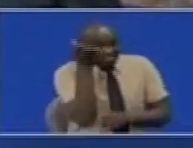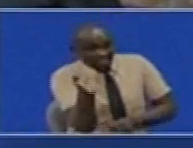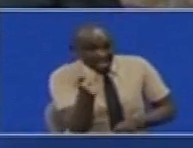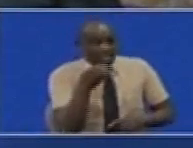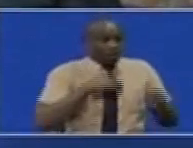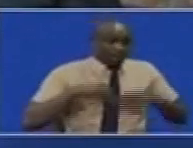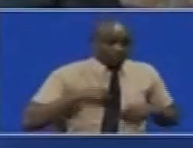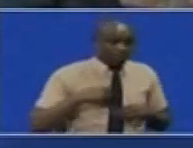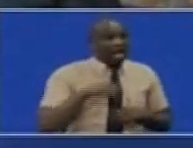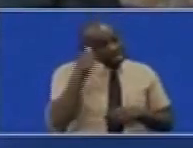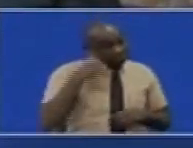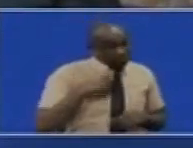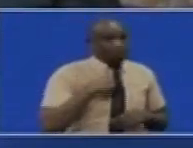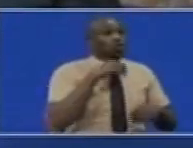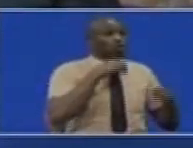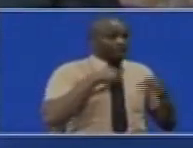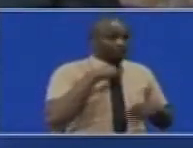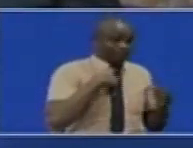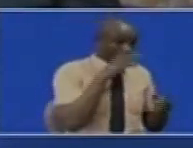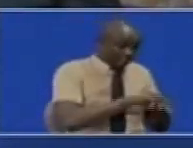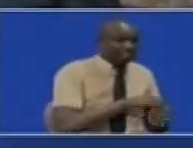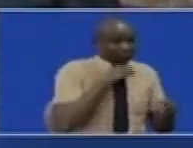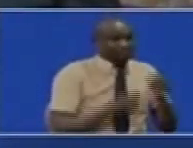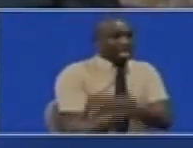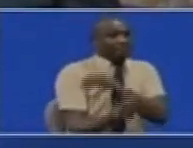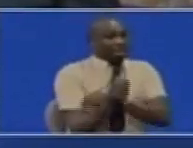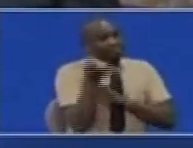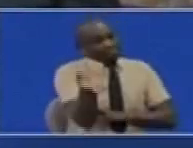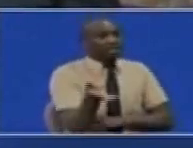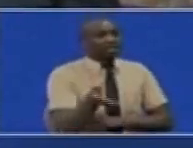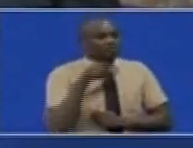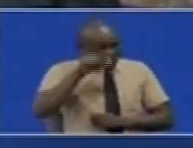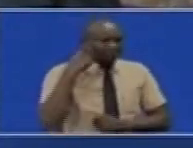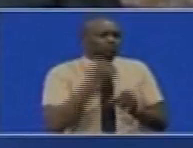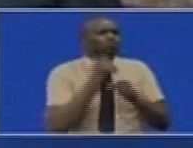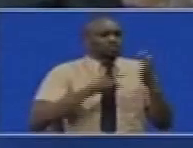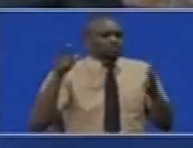corrupt individuals trying to compromise these same individuals. So are you looking into that?